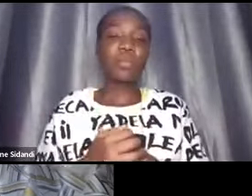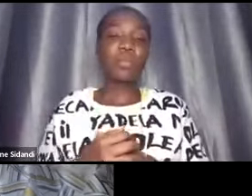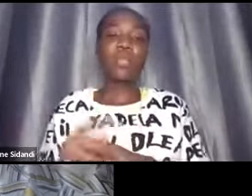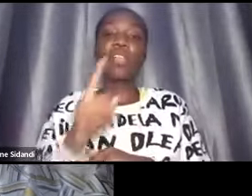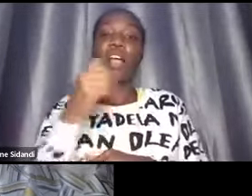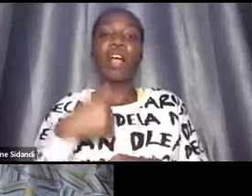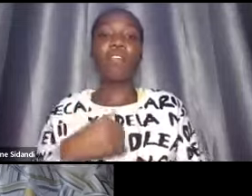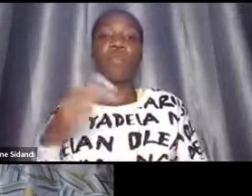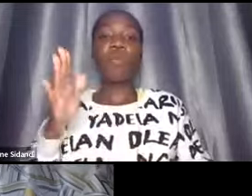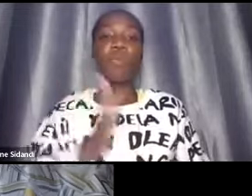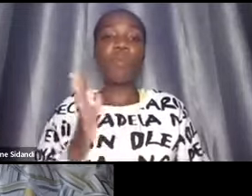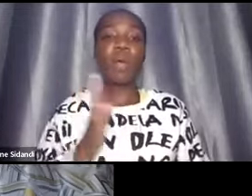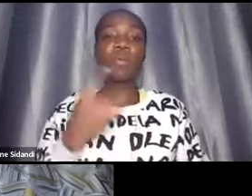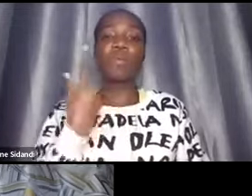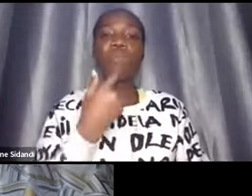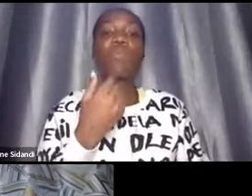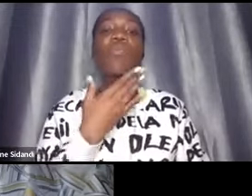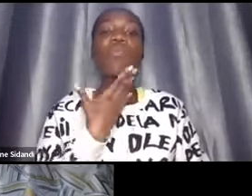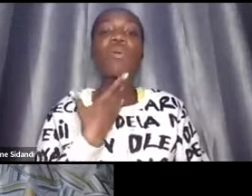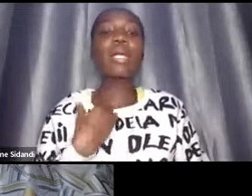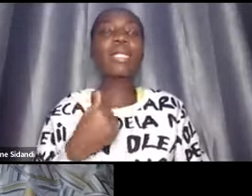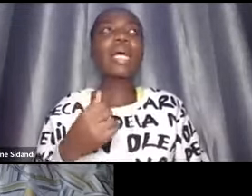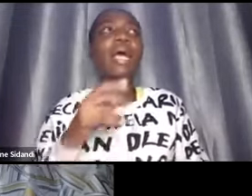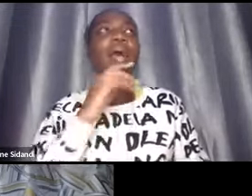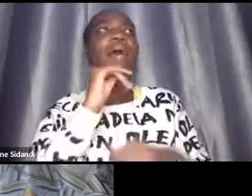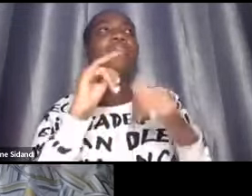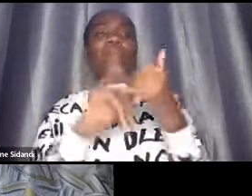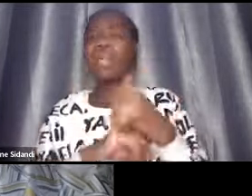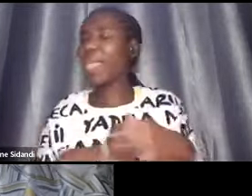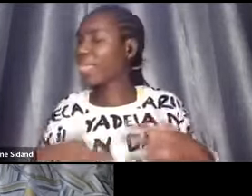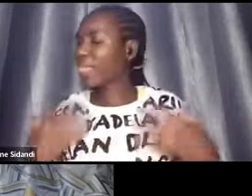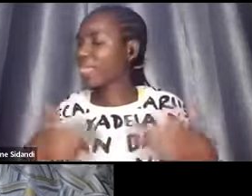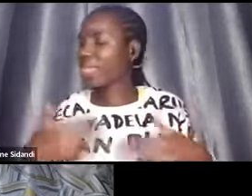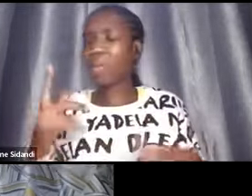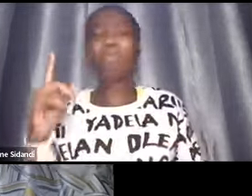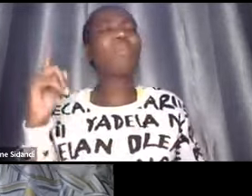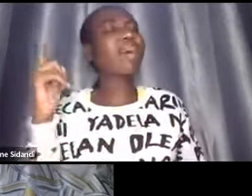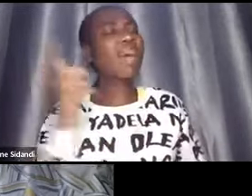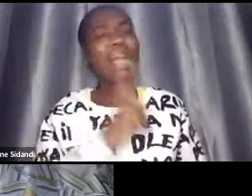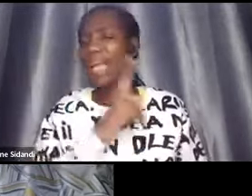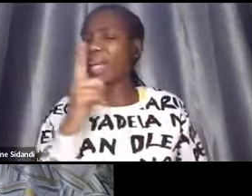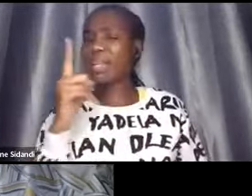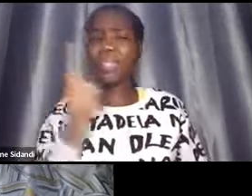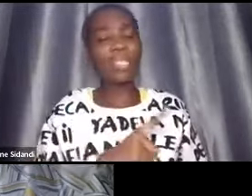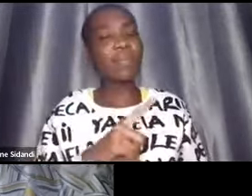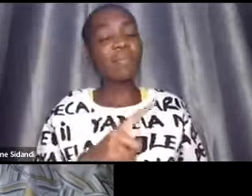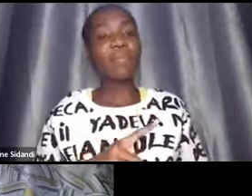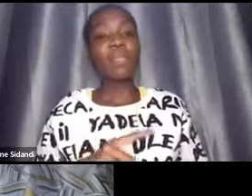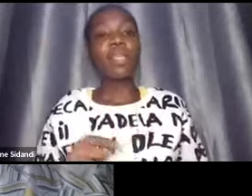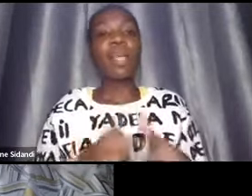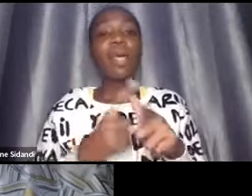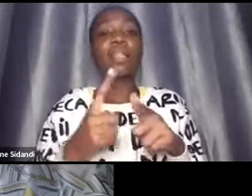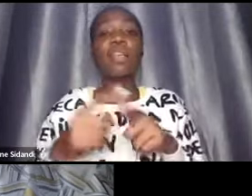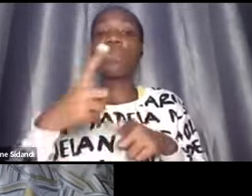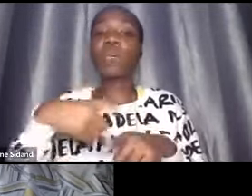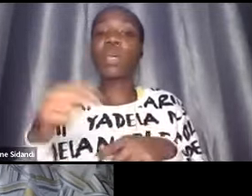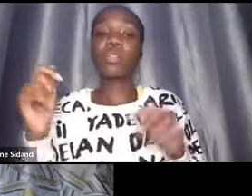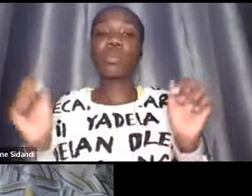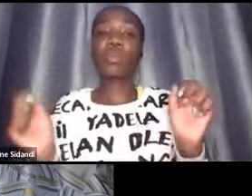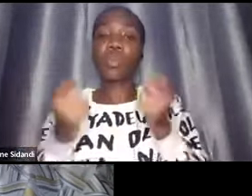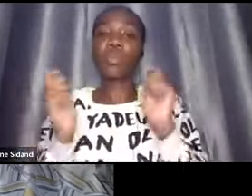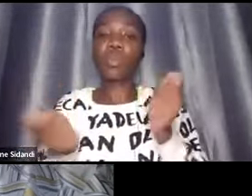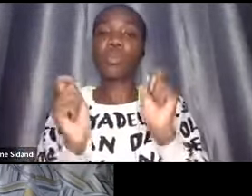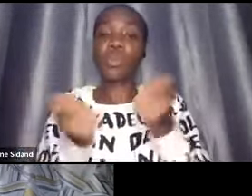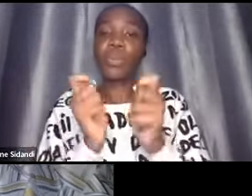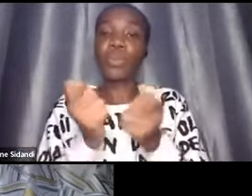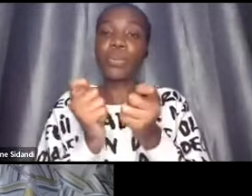who the husband was so harsh. So she went to a witch doctor and asked